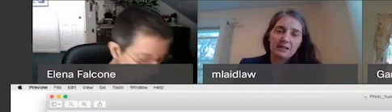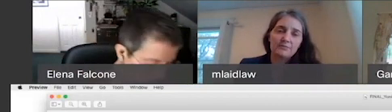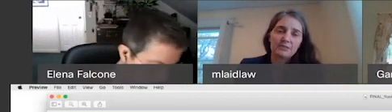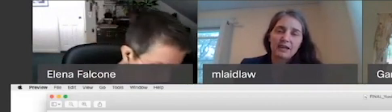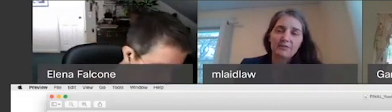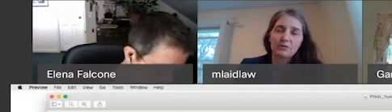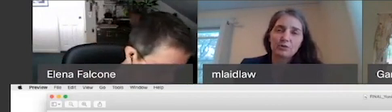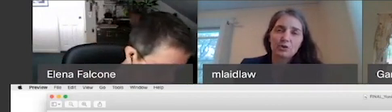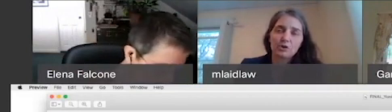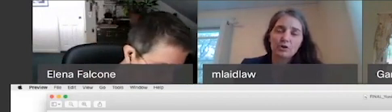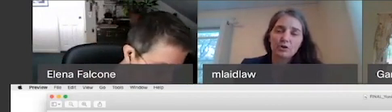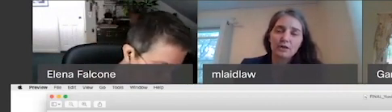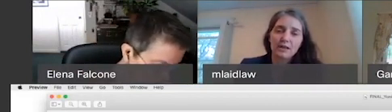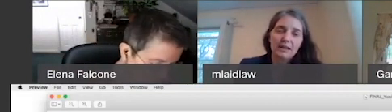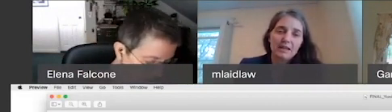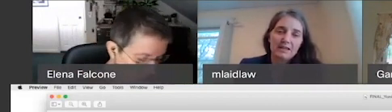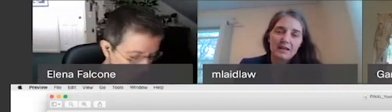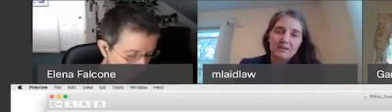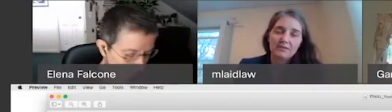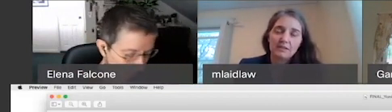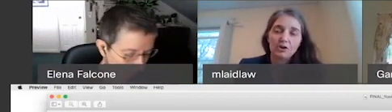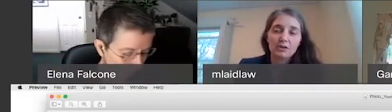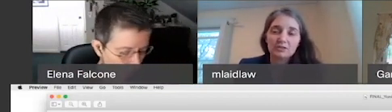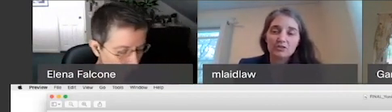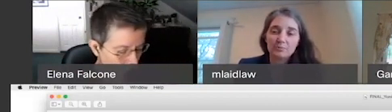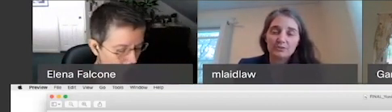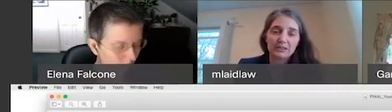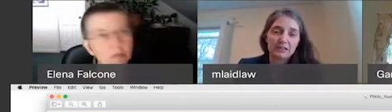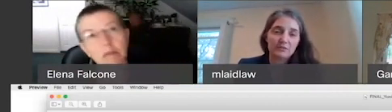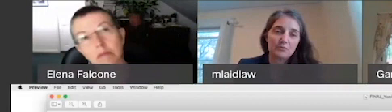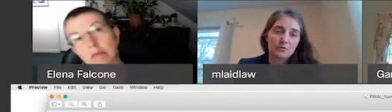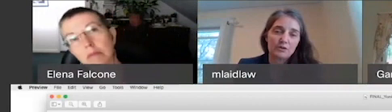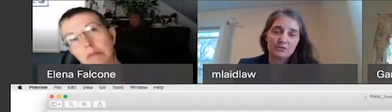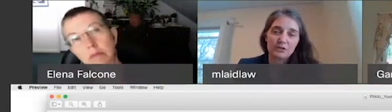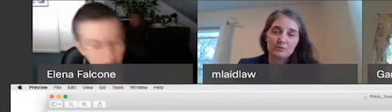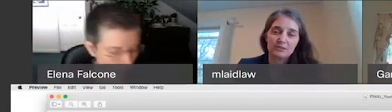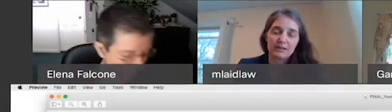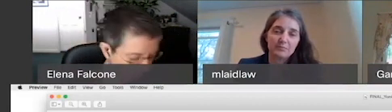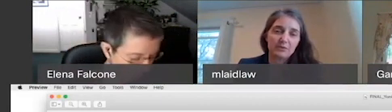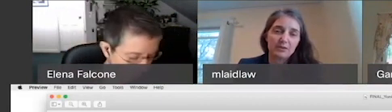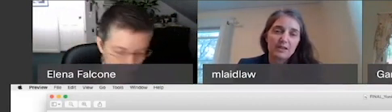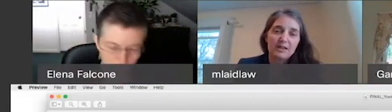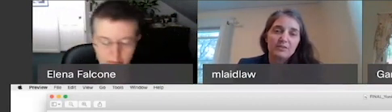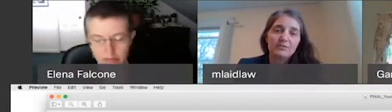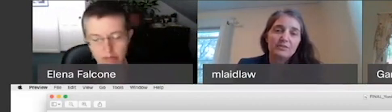of time versus having to go to court and having a guardianship proceeding for yourself, for